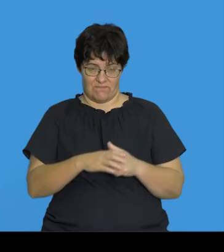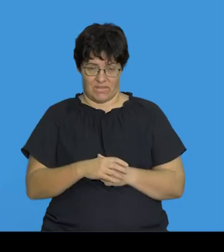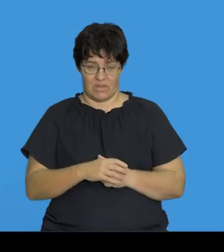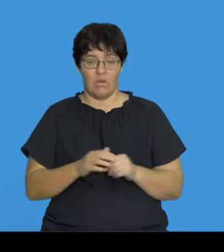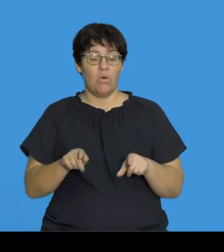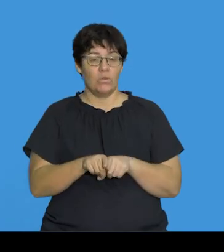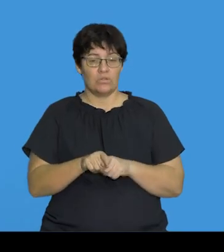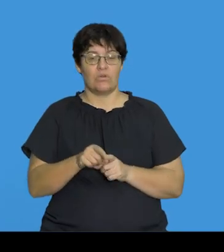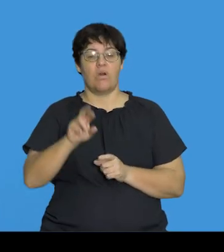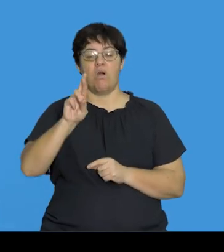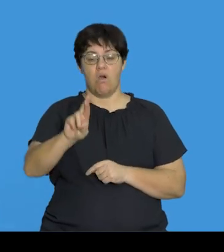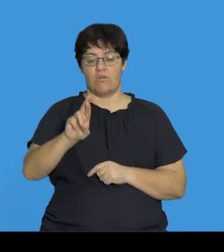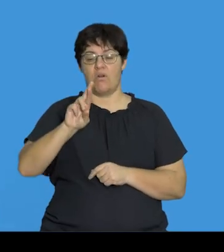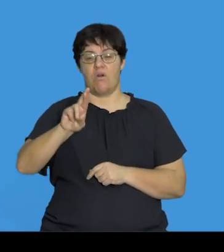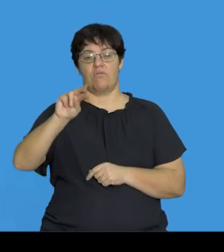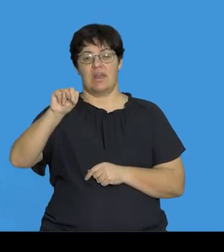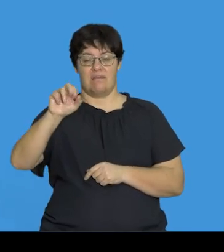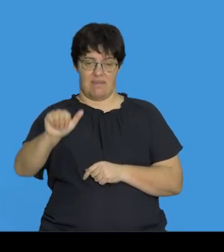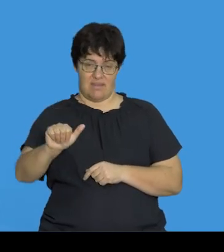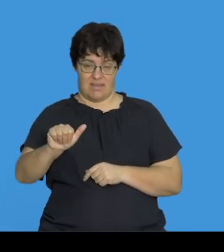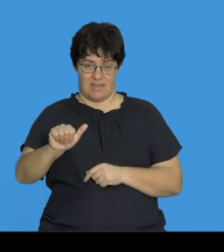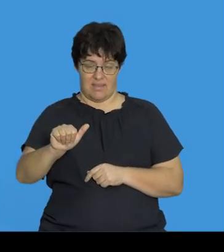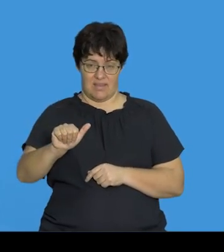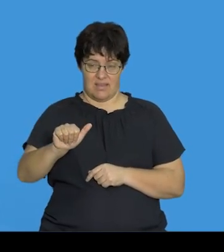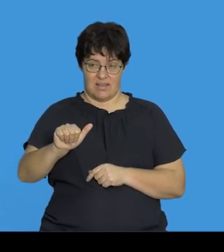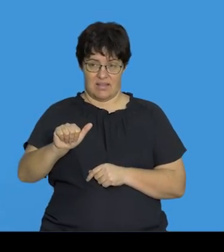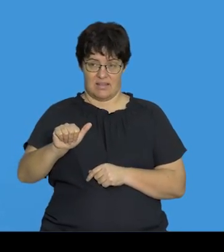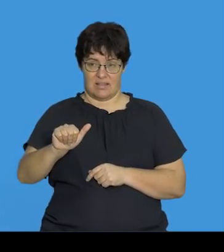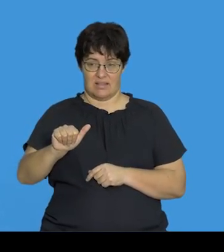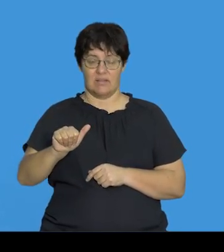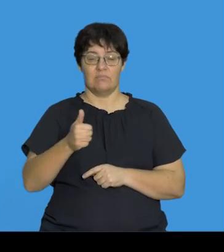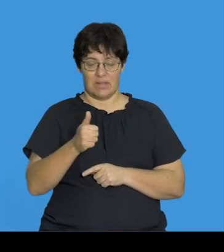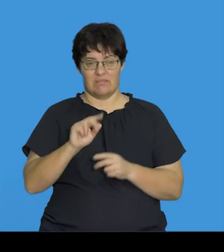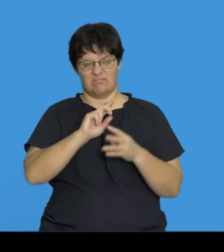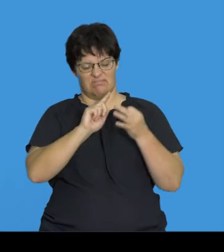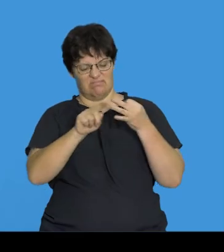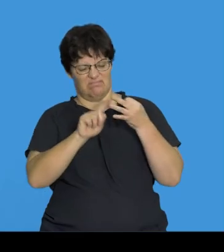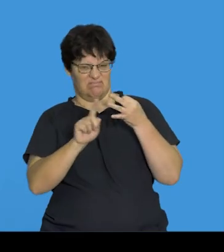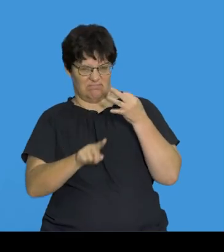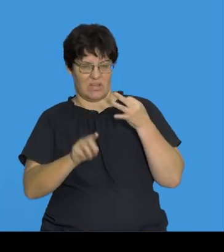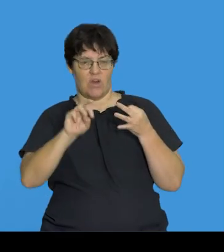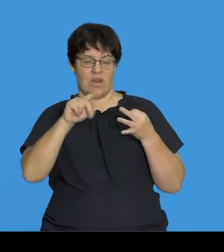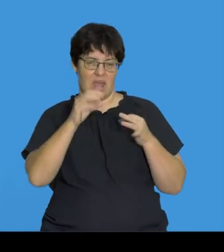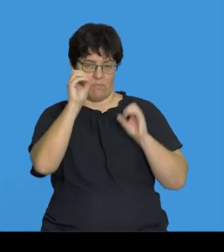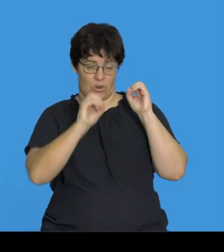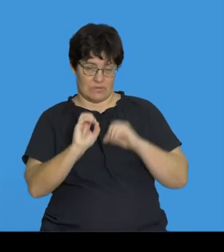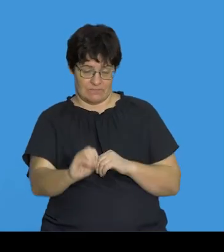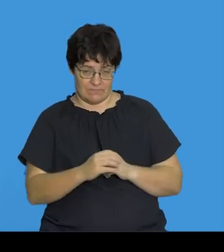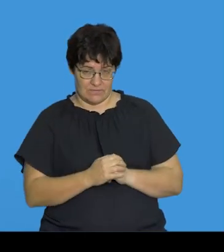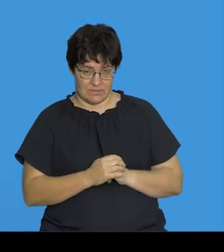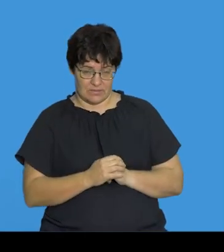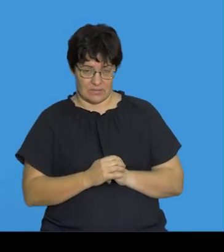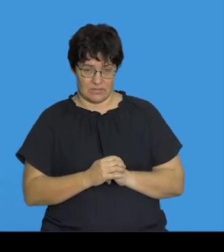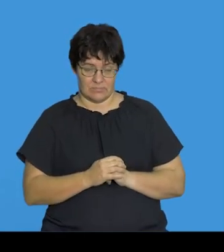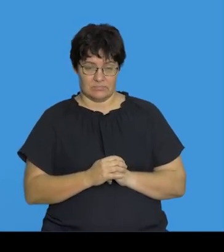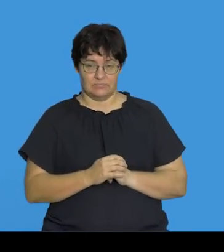subunits. It's also called rRNA, which is one of the 3 types of RNA